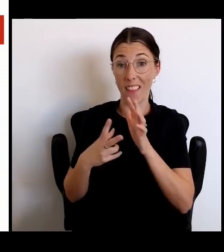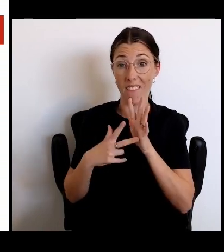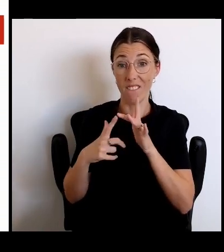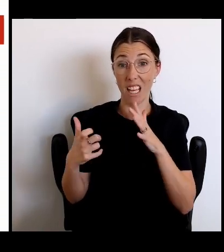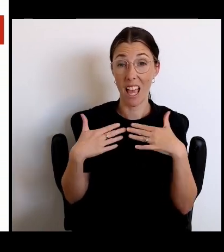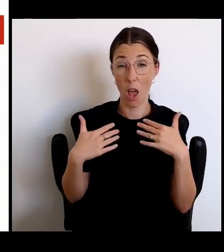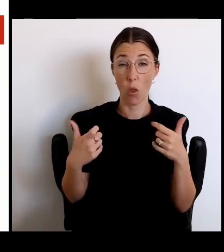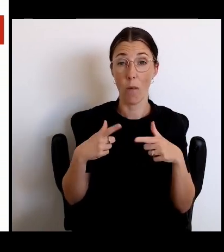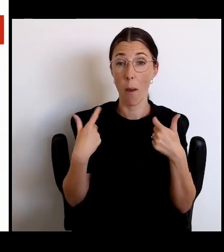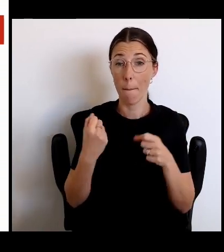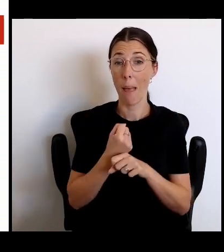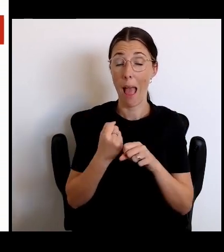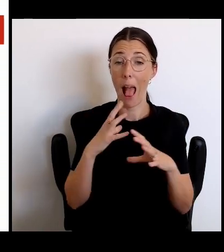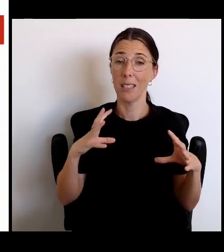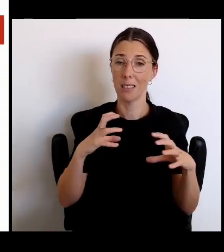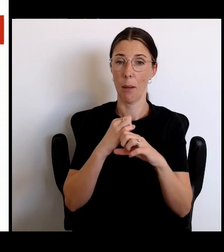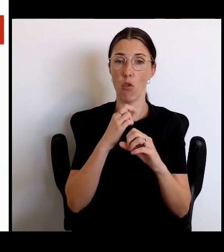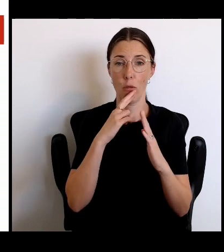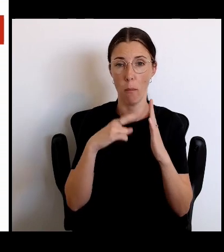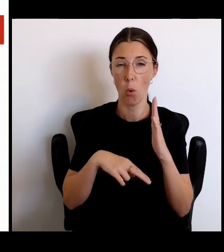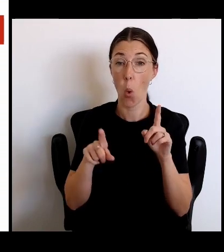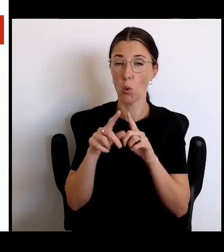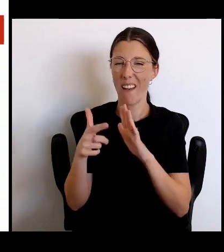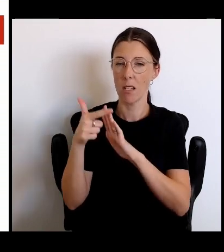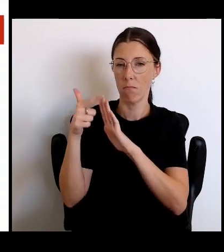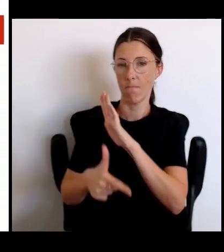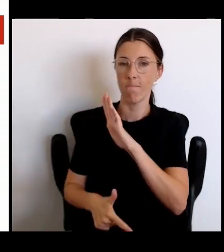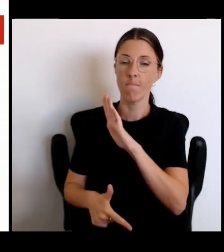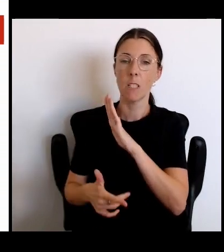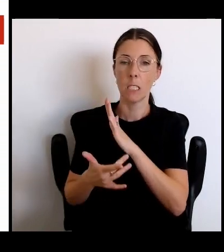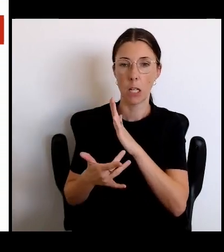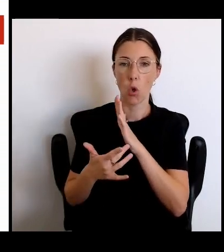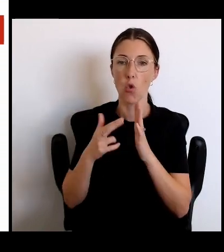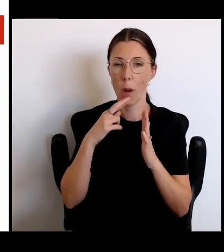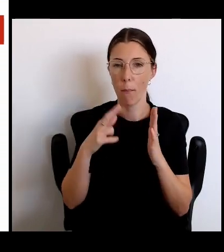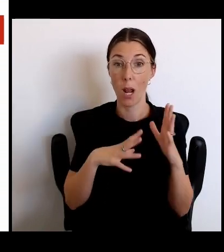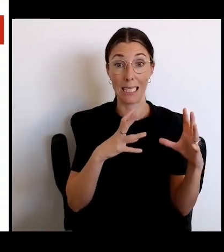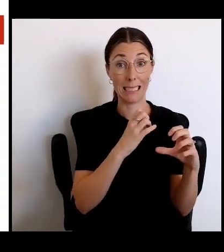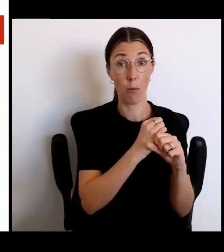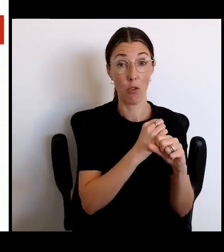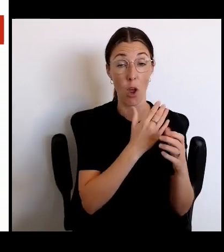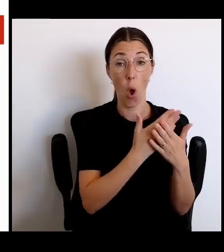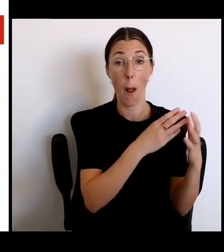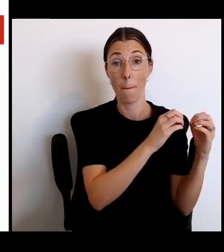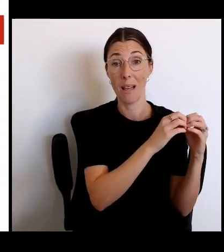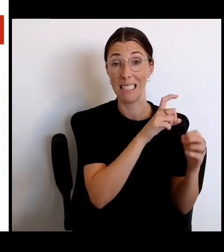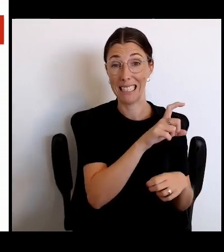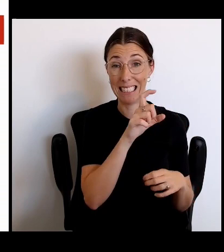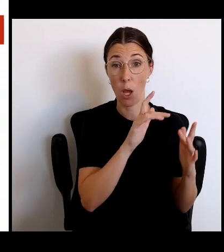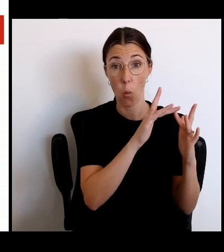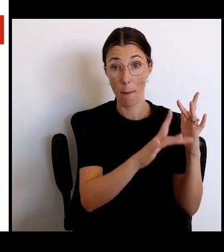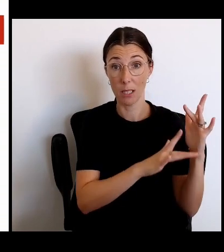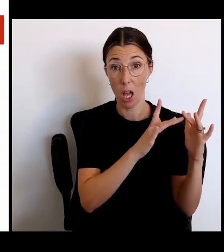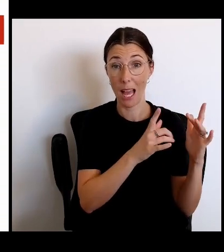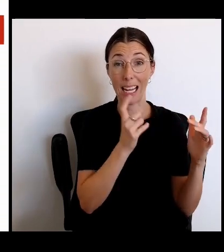report and there's also the detailed technical report. So the summary report is both on the BCC's website as a downloadable report,